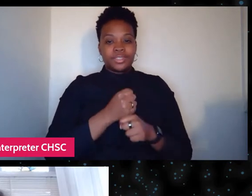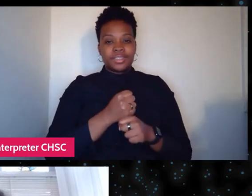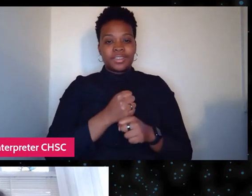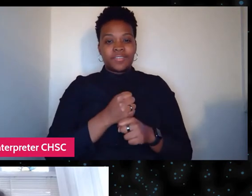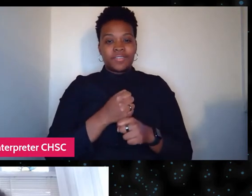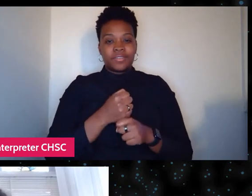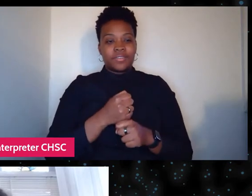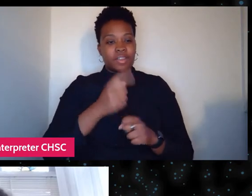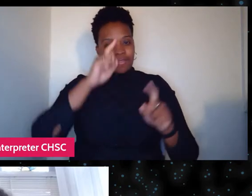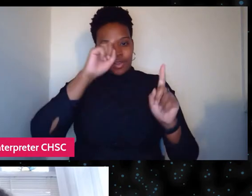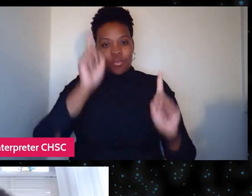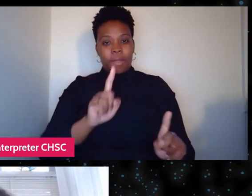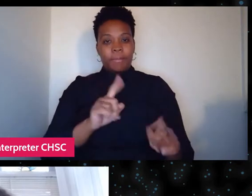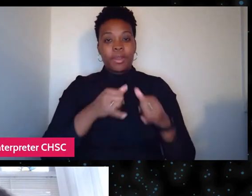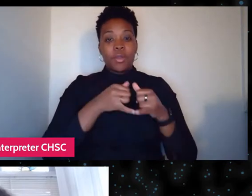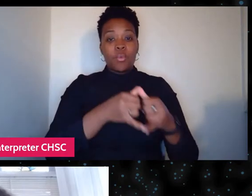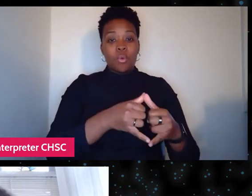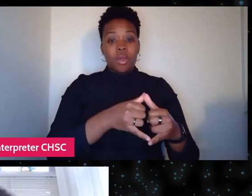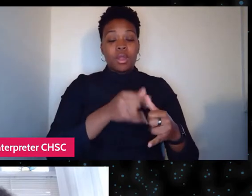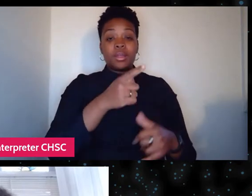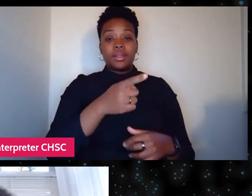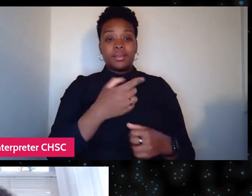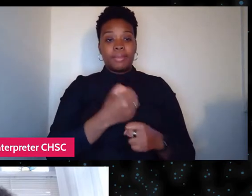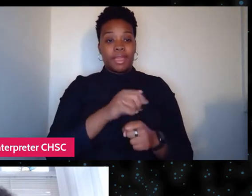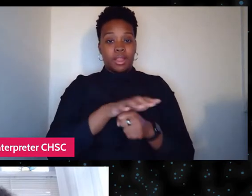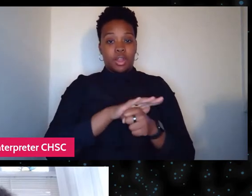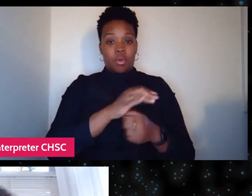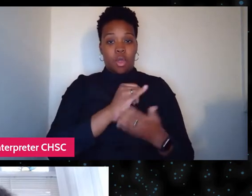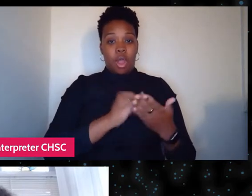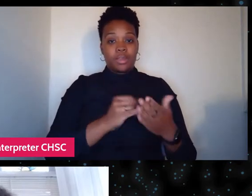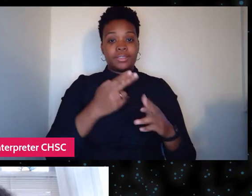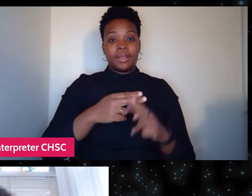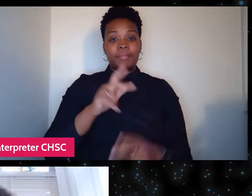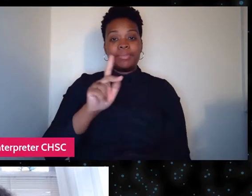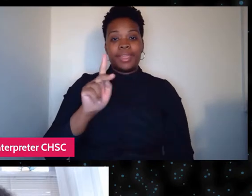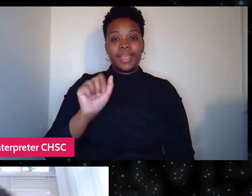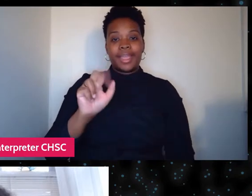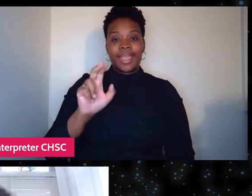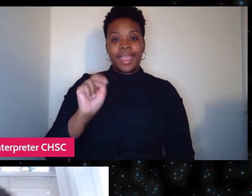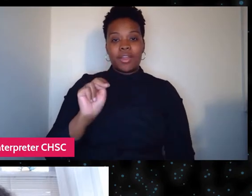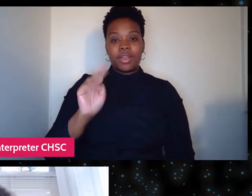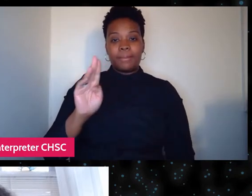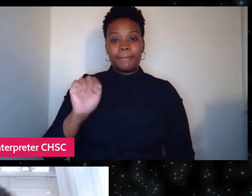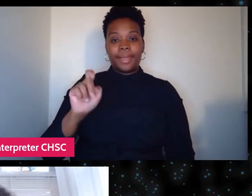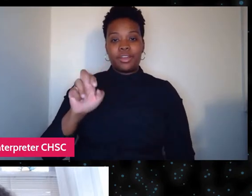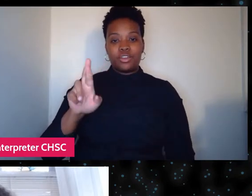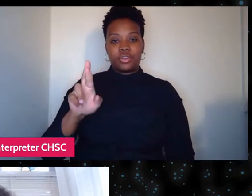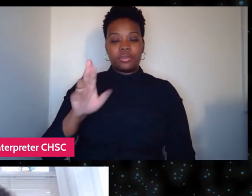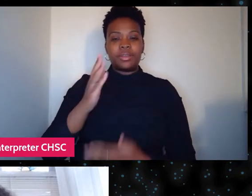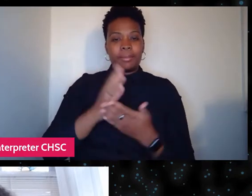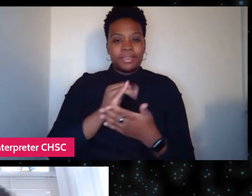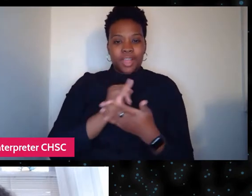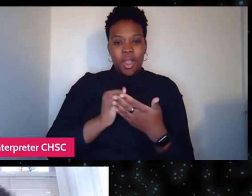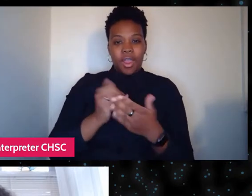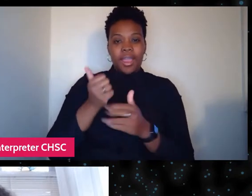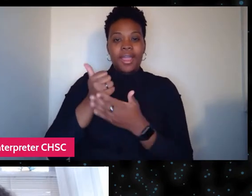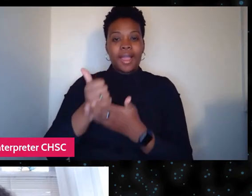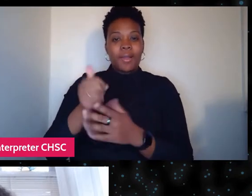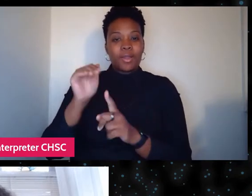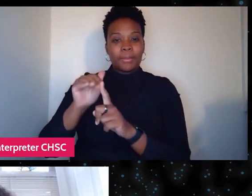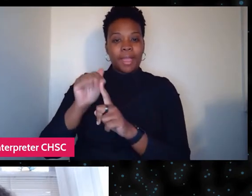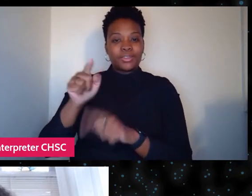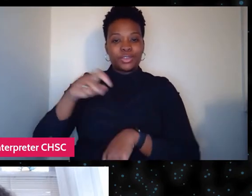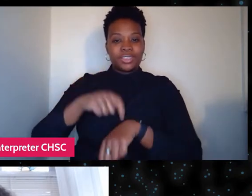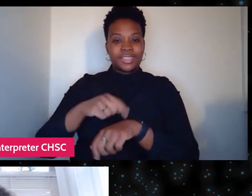This award, which was made by a local artist named Karen Bender, is a piece of art that will help remind you of your time here